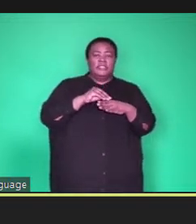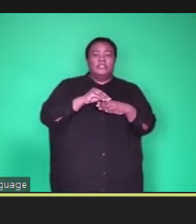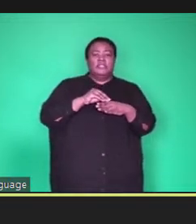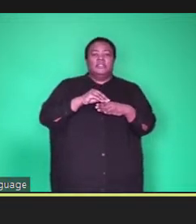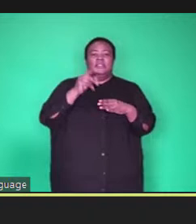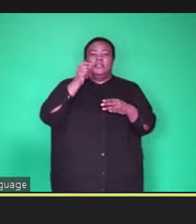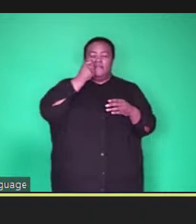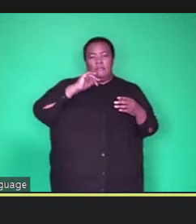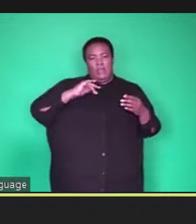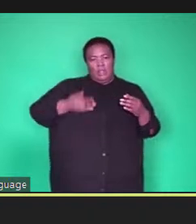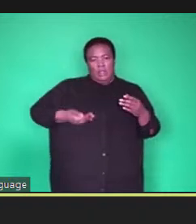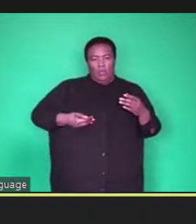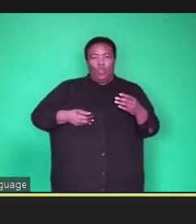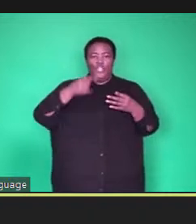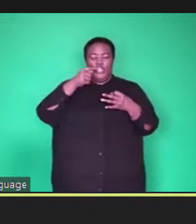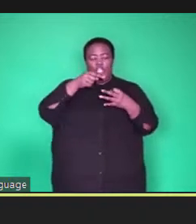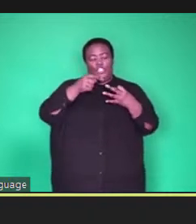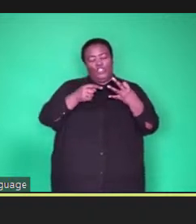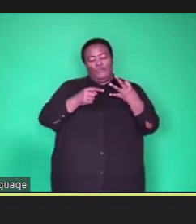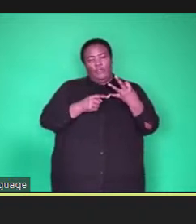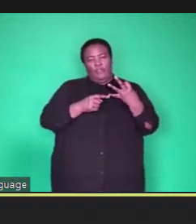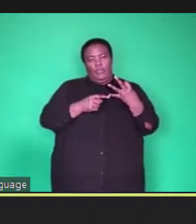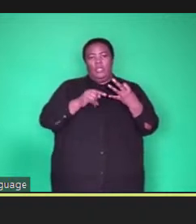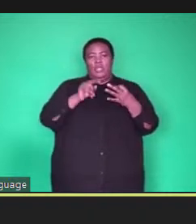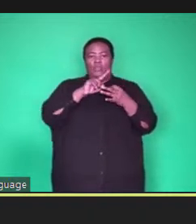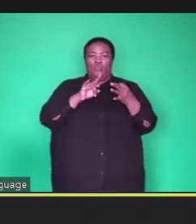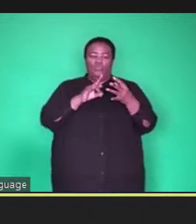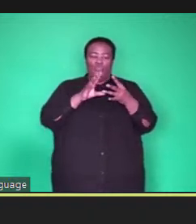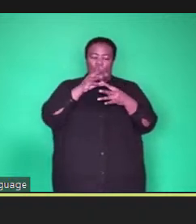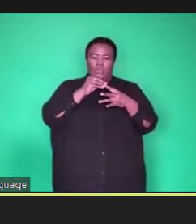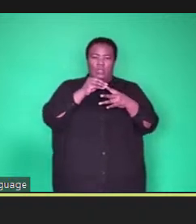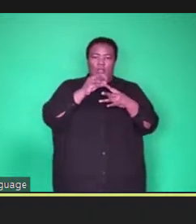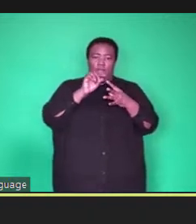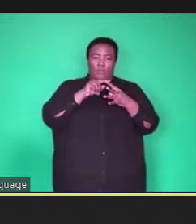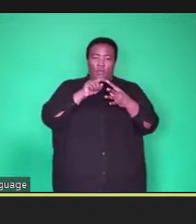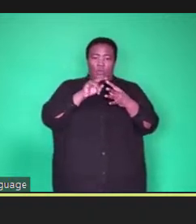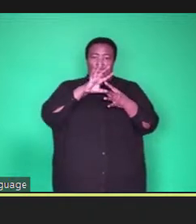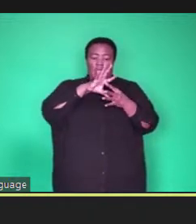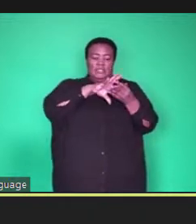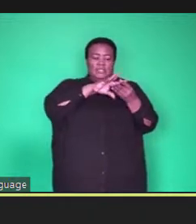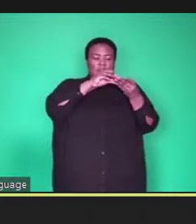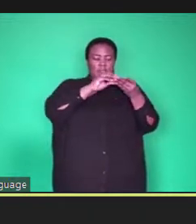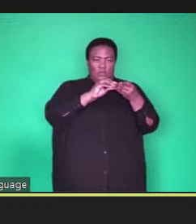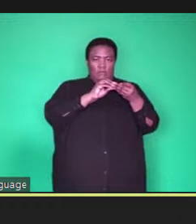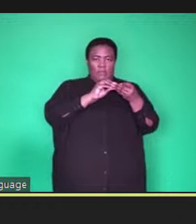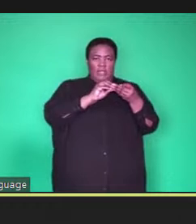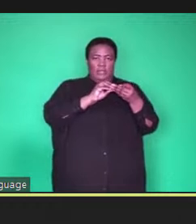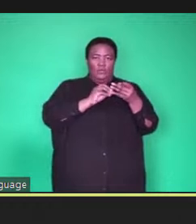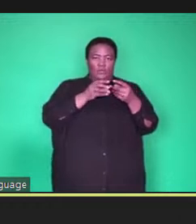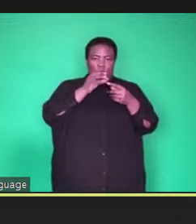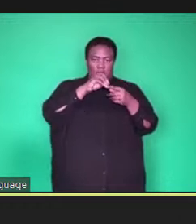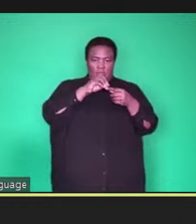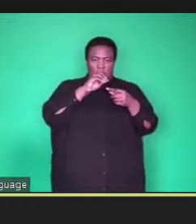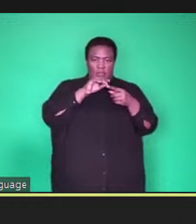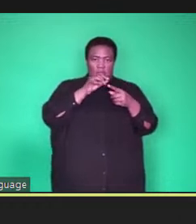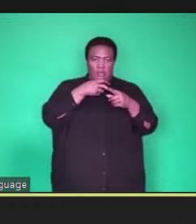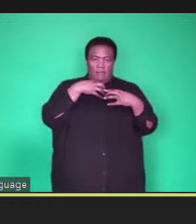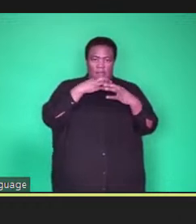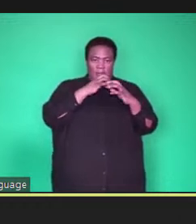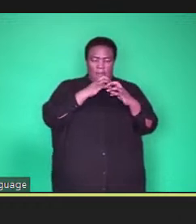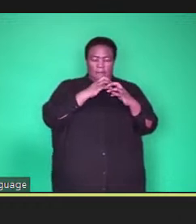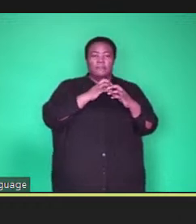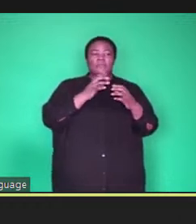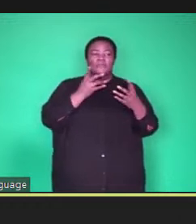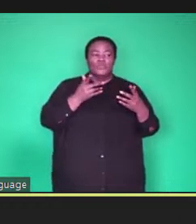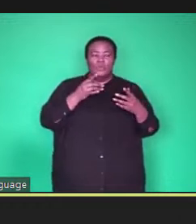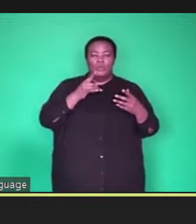of these 3 nodes and the combination, right? Here's Agincourt. Males, a very big mode